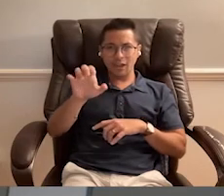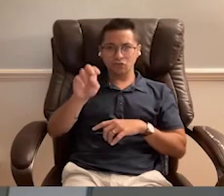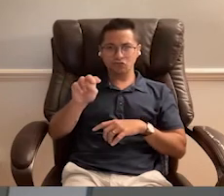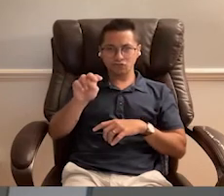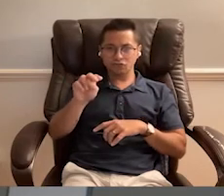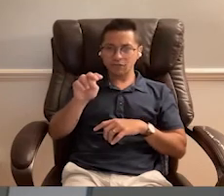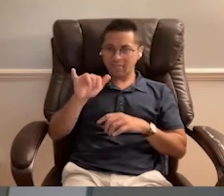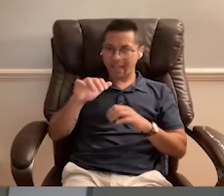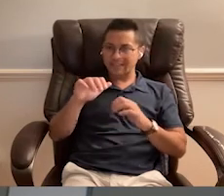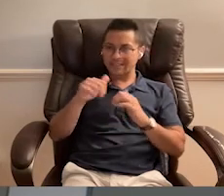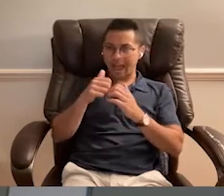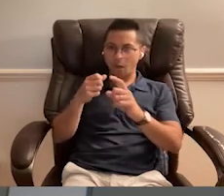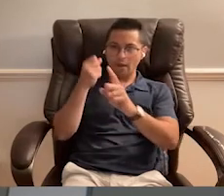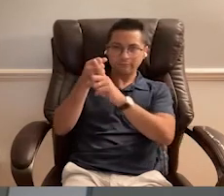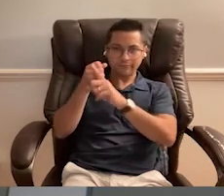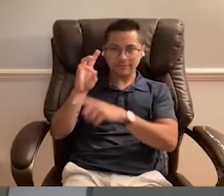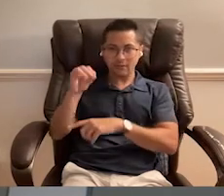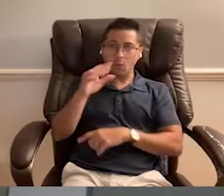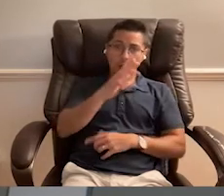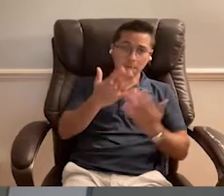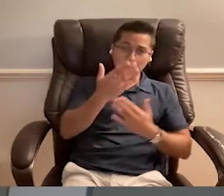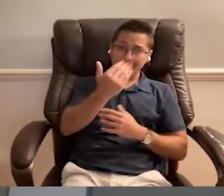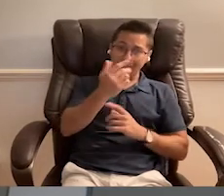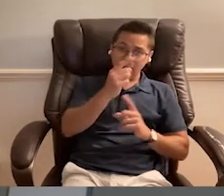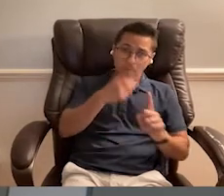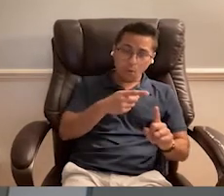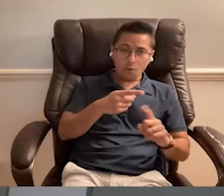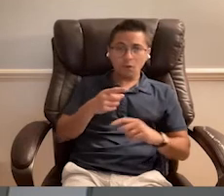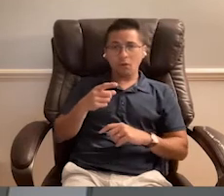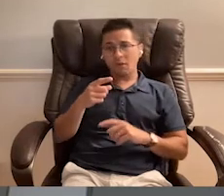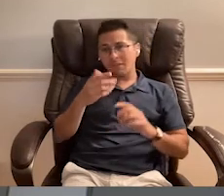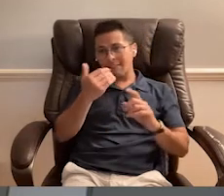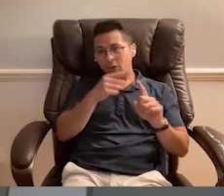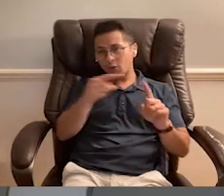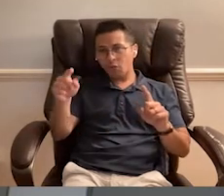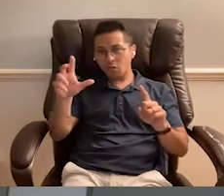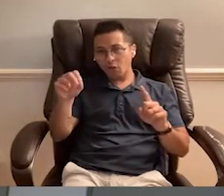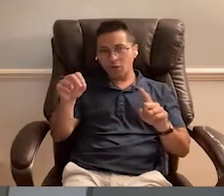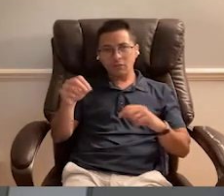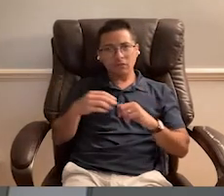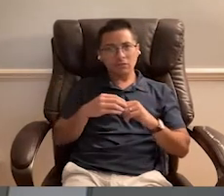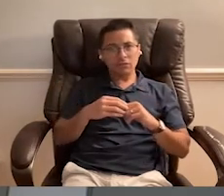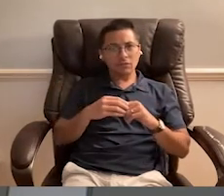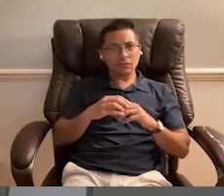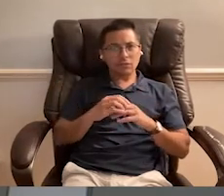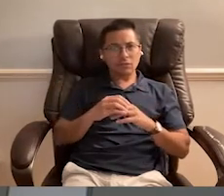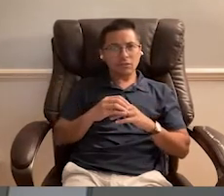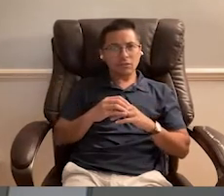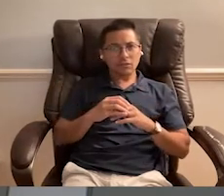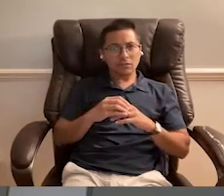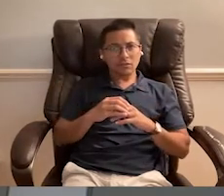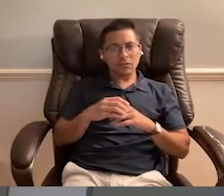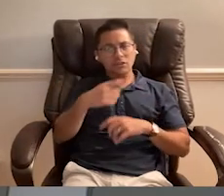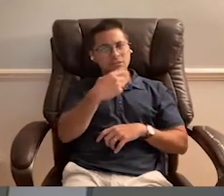two standard deviations, and that's how it gets to 70. One standard deviation being 15 points, two being 30. She